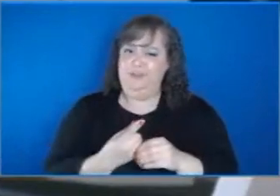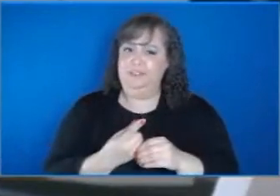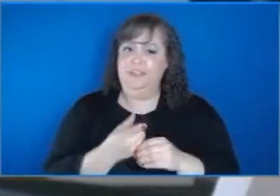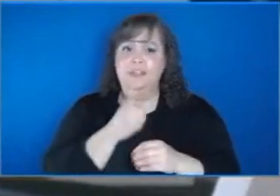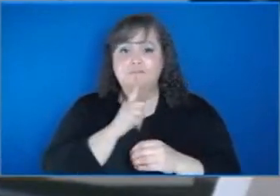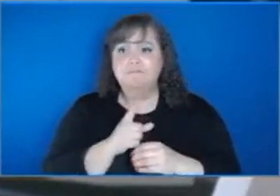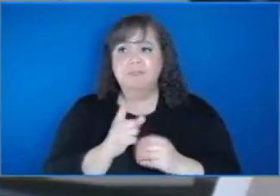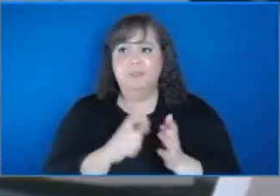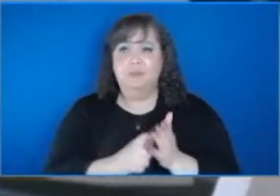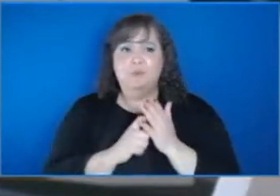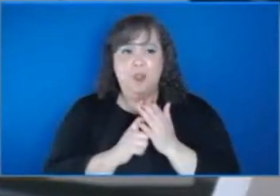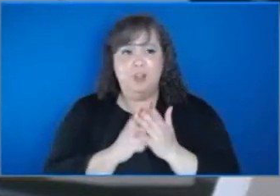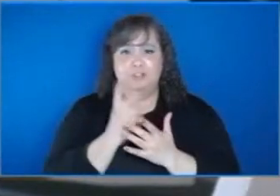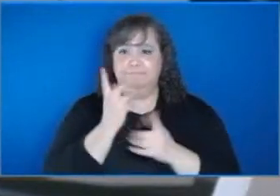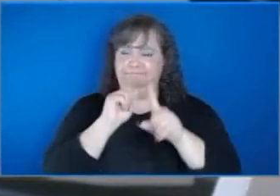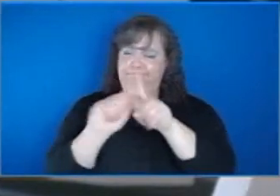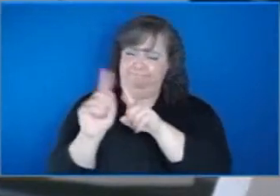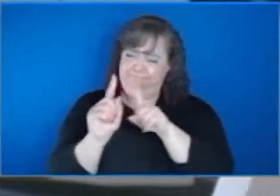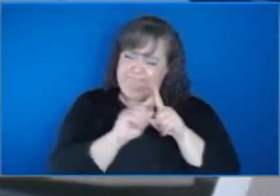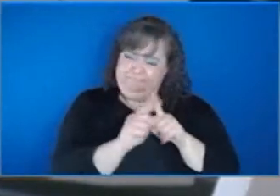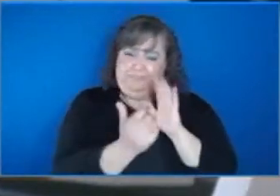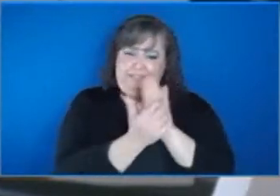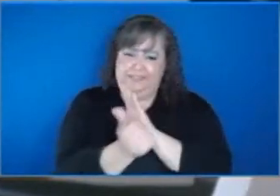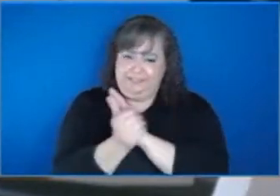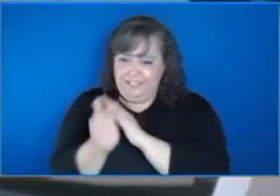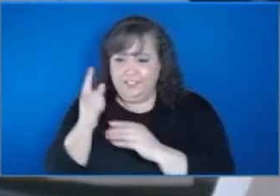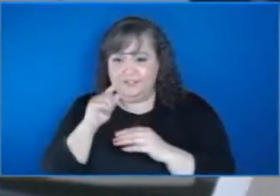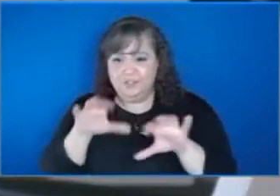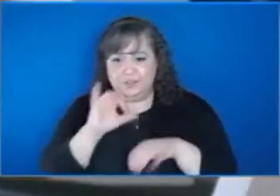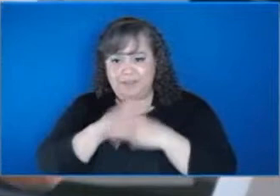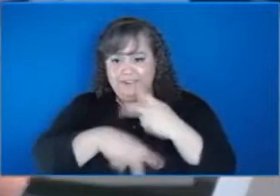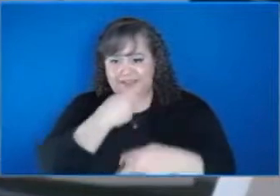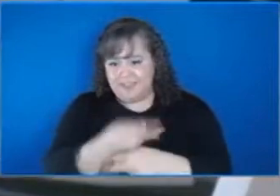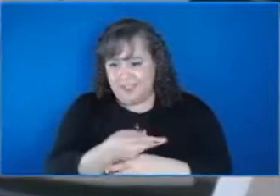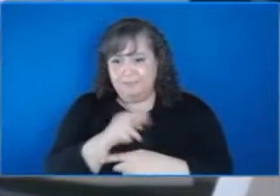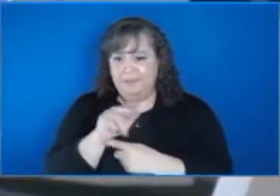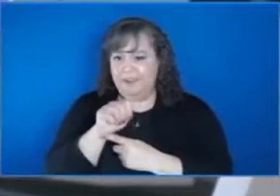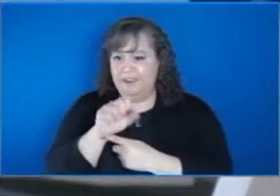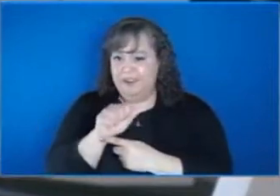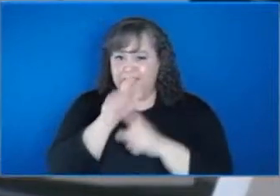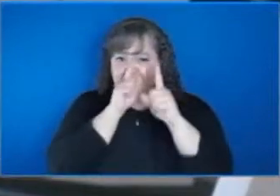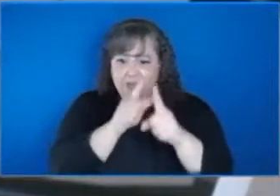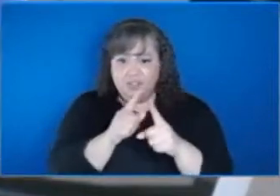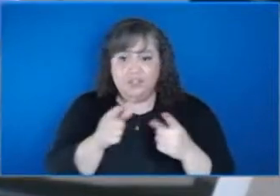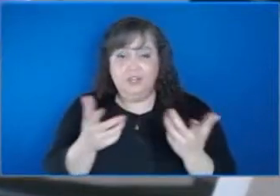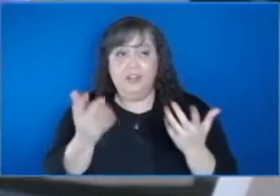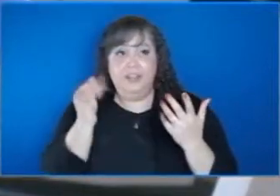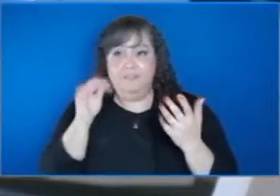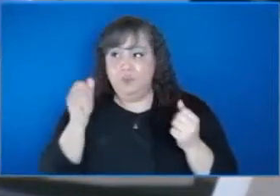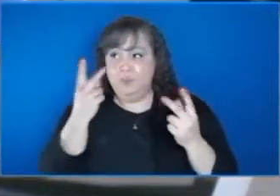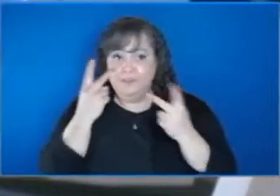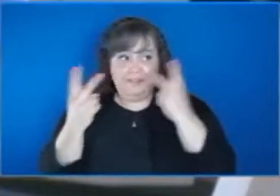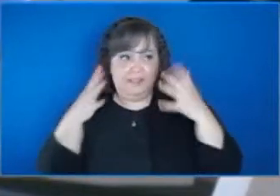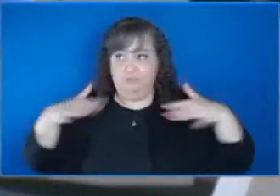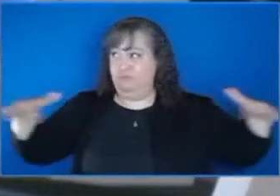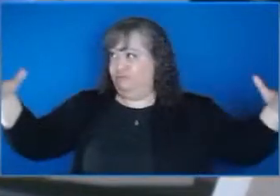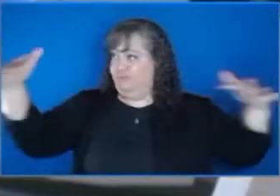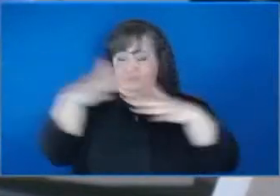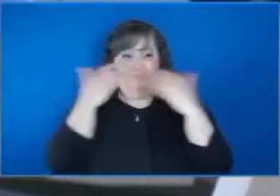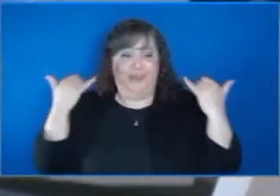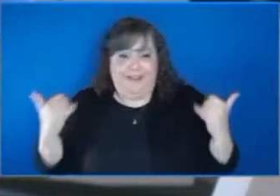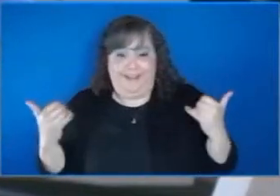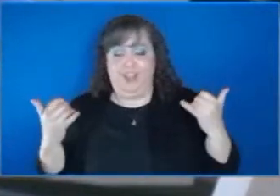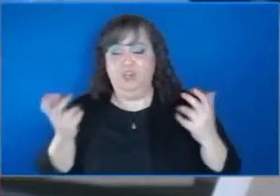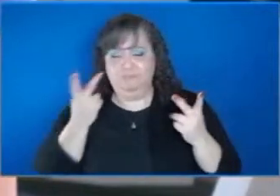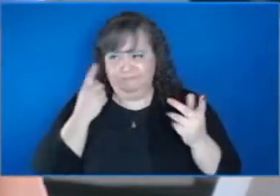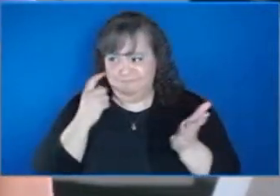this NASA missions. I mean, if you could look around where I am right now, you would see people with lots of different skills. And I mean, communicating is an important part of